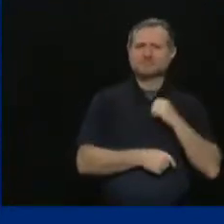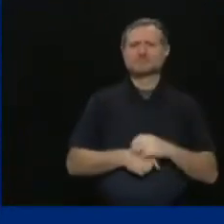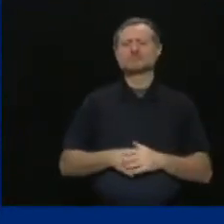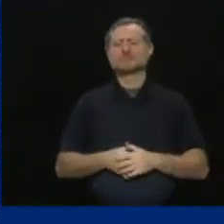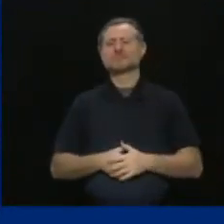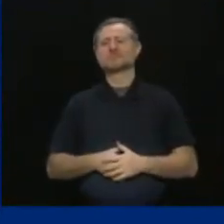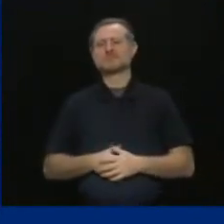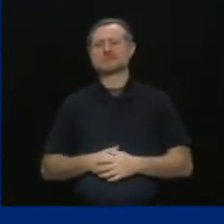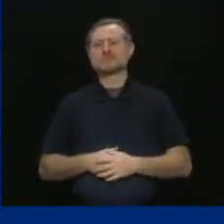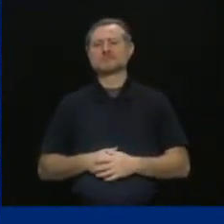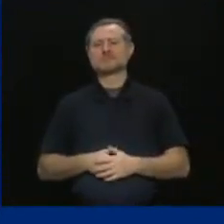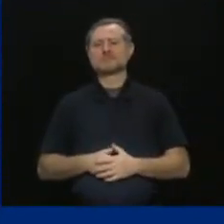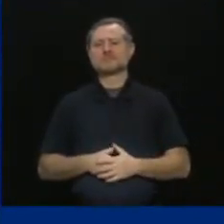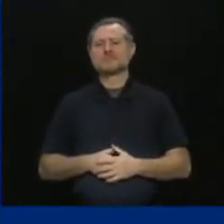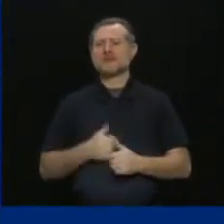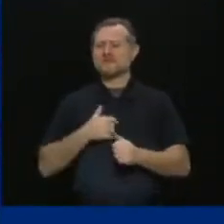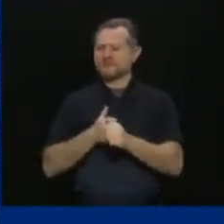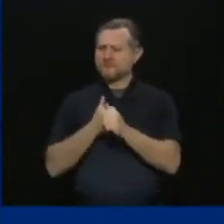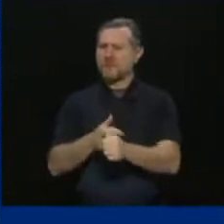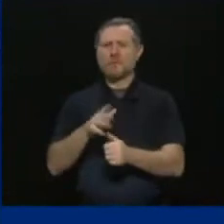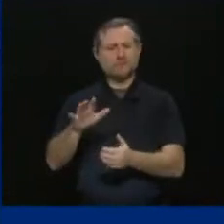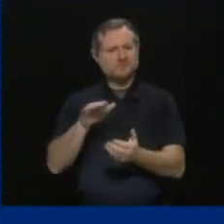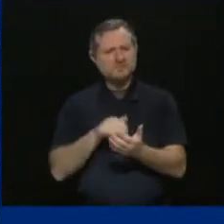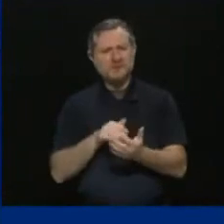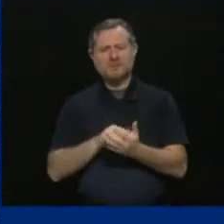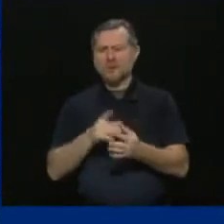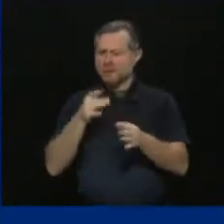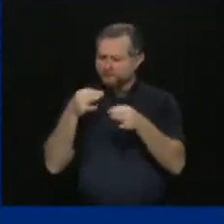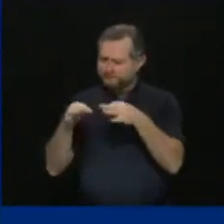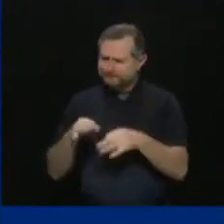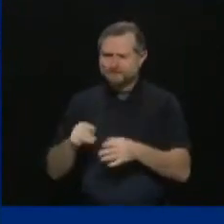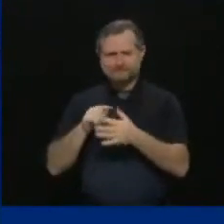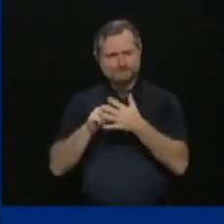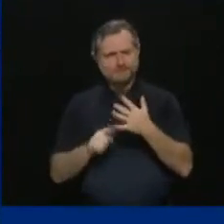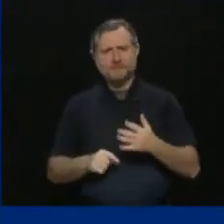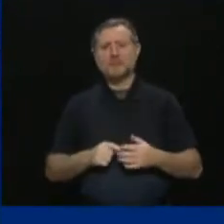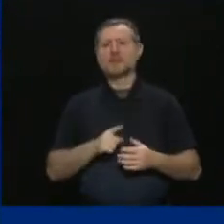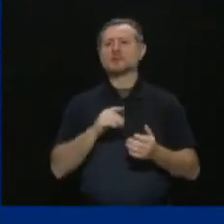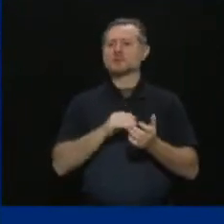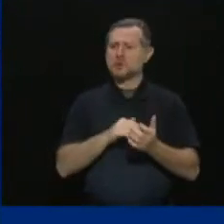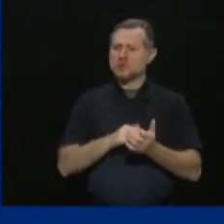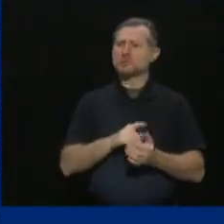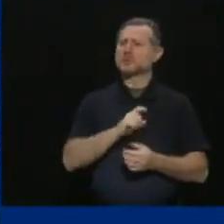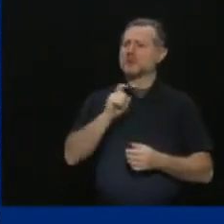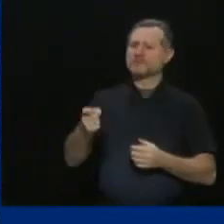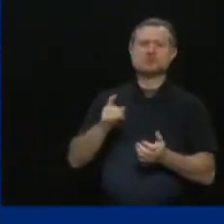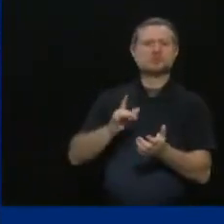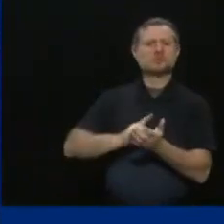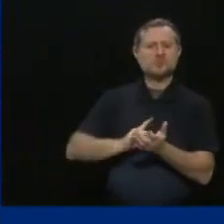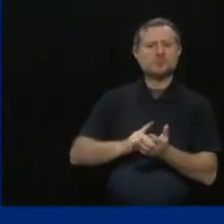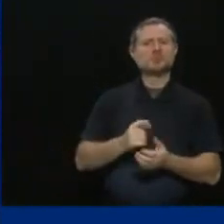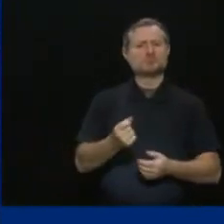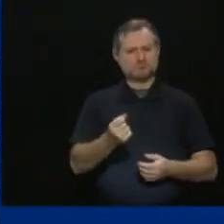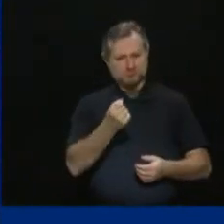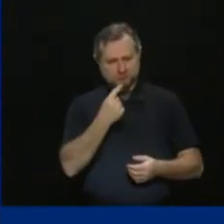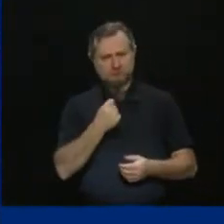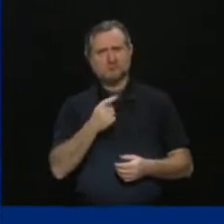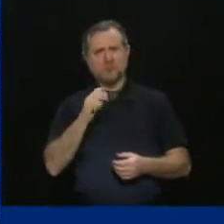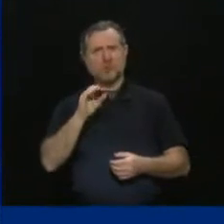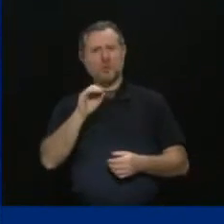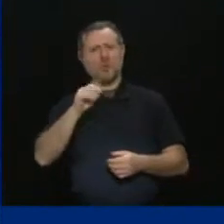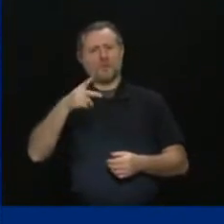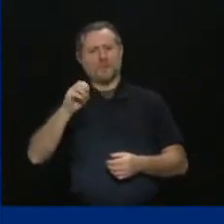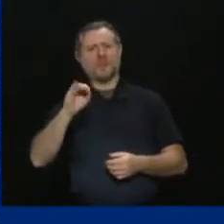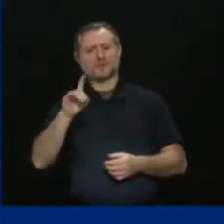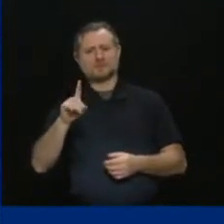And he follows the doctor's directions. Doctor prescribes a teenager a supply of opiate-based